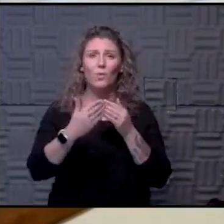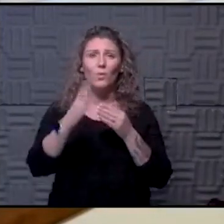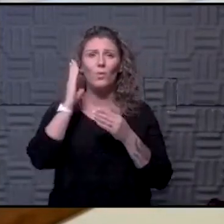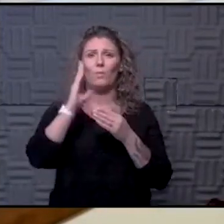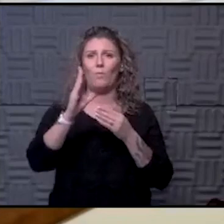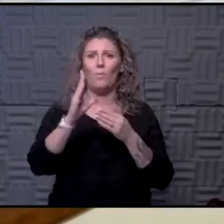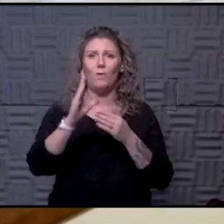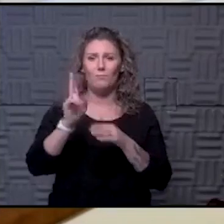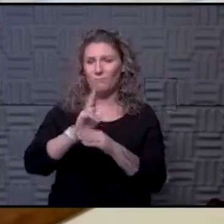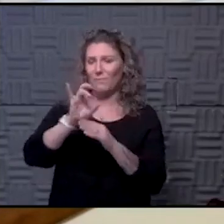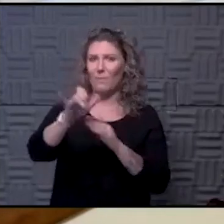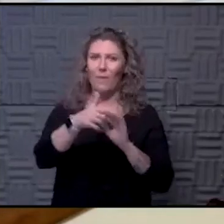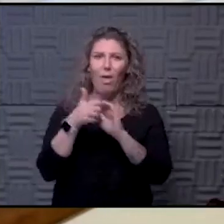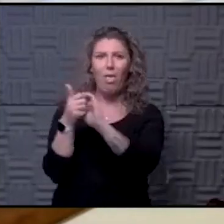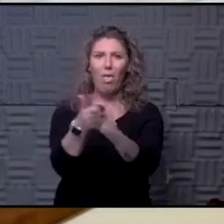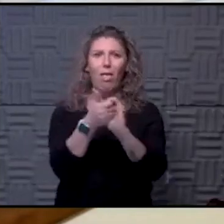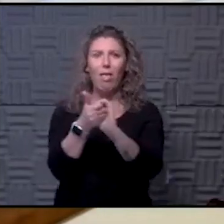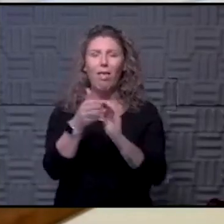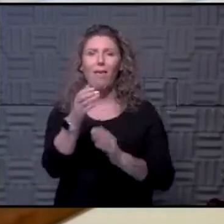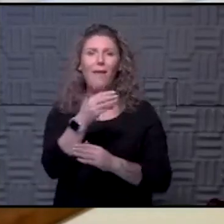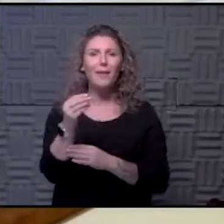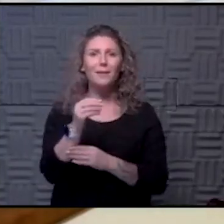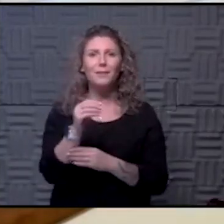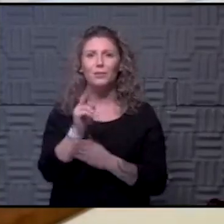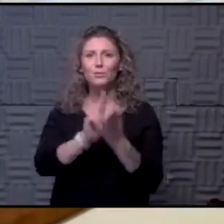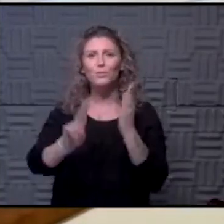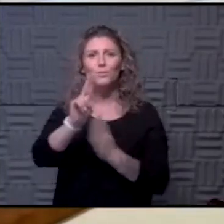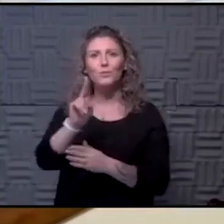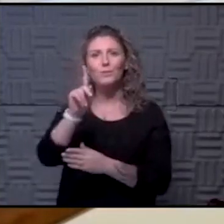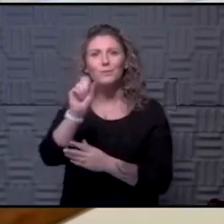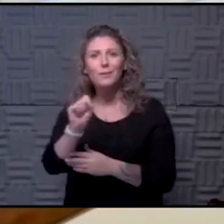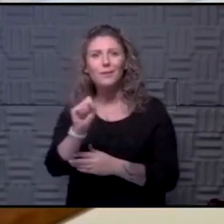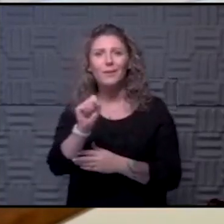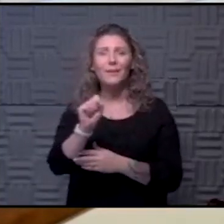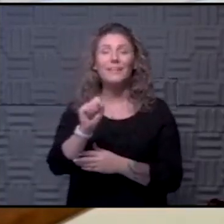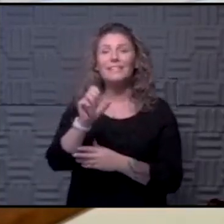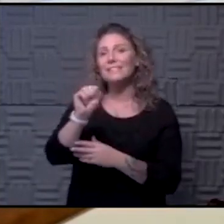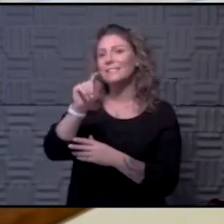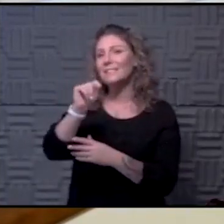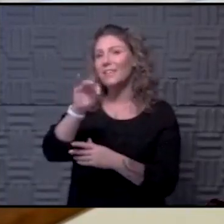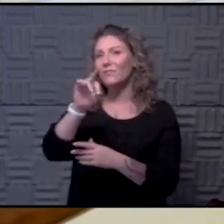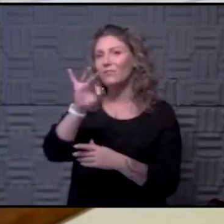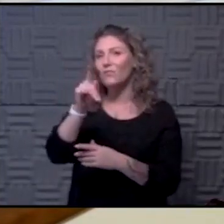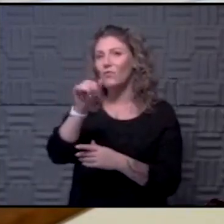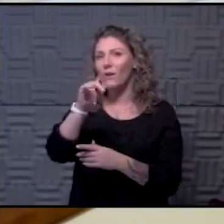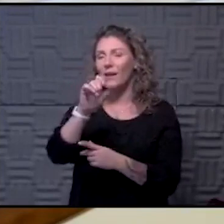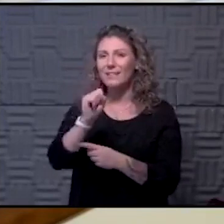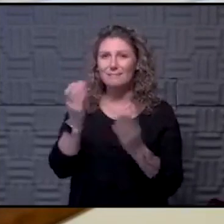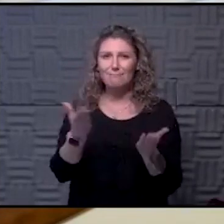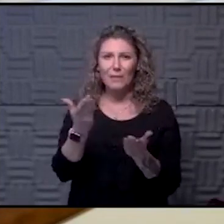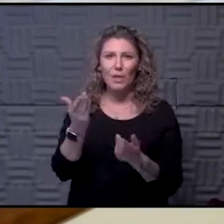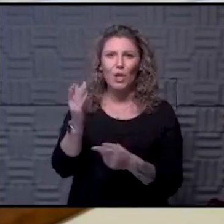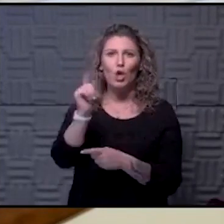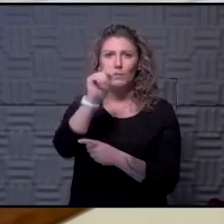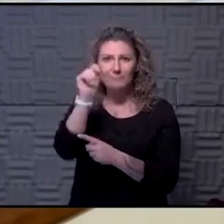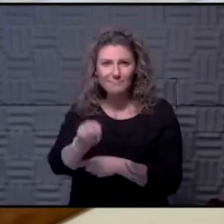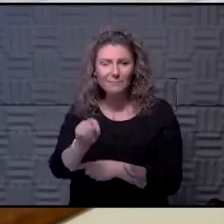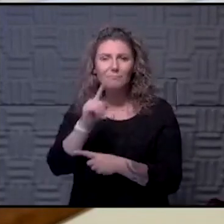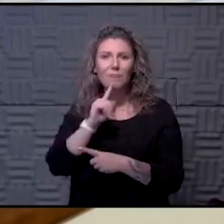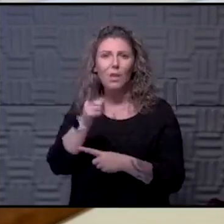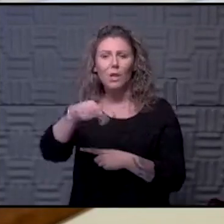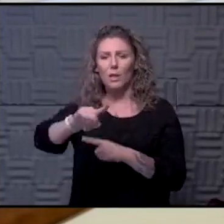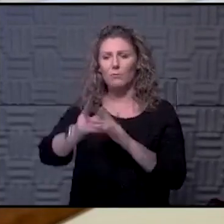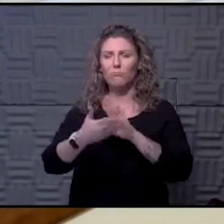collaborative. Stormont Vale Health, University of Kansas, St. Francis campus here in Topeka, they are both operating